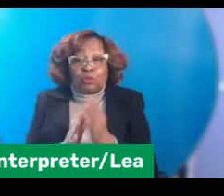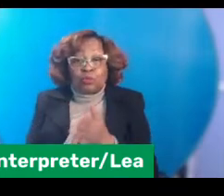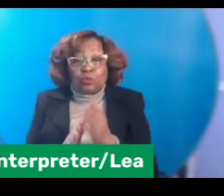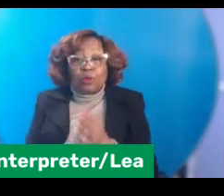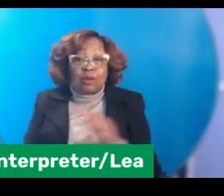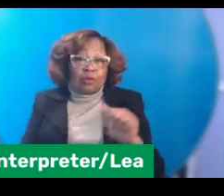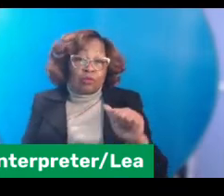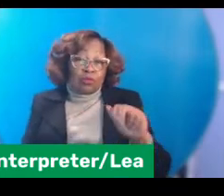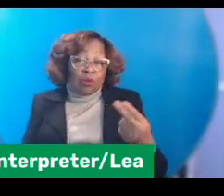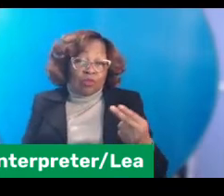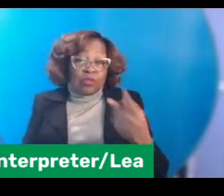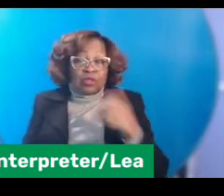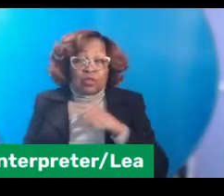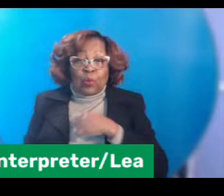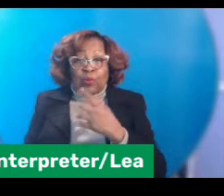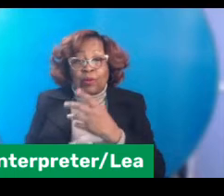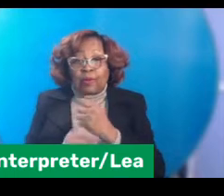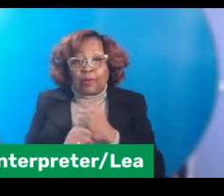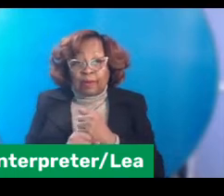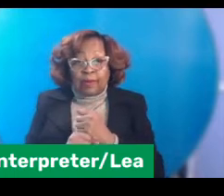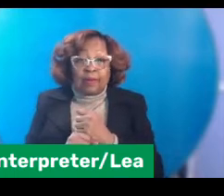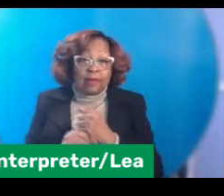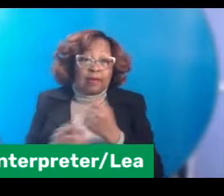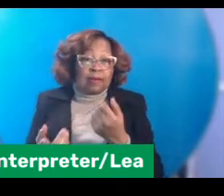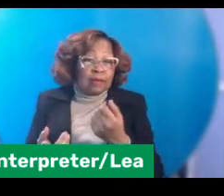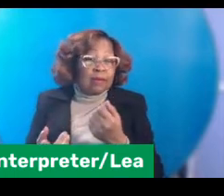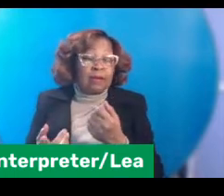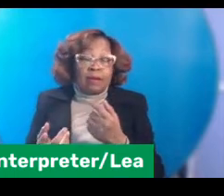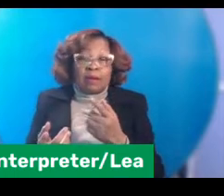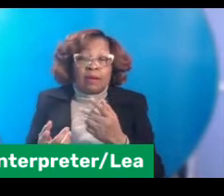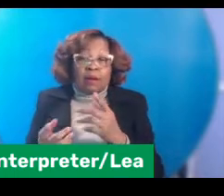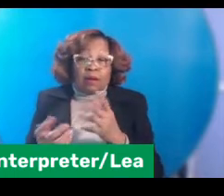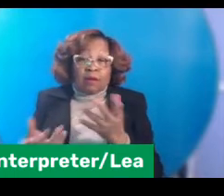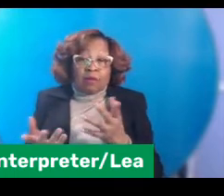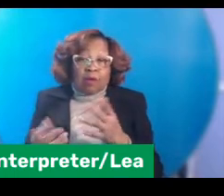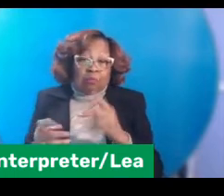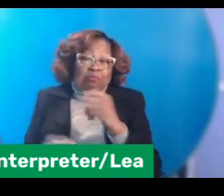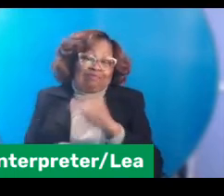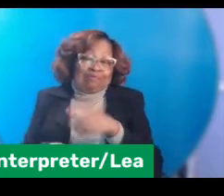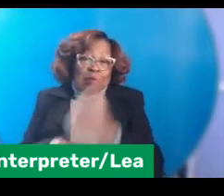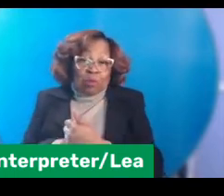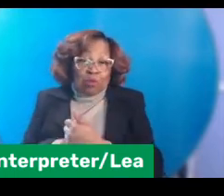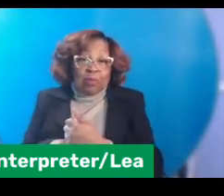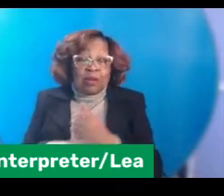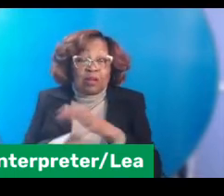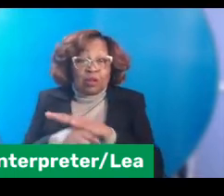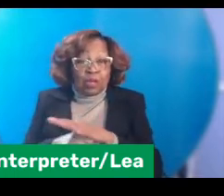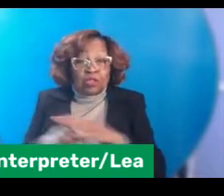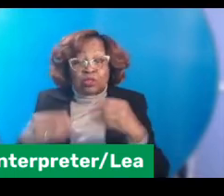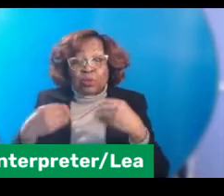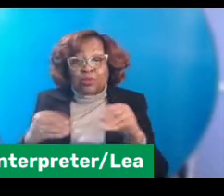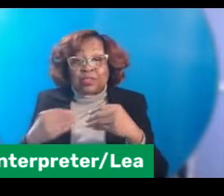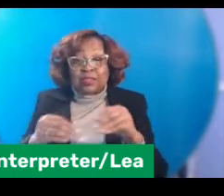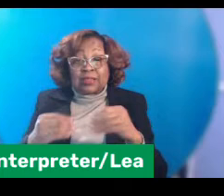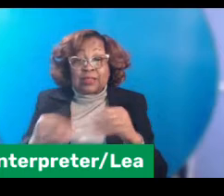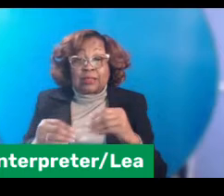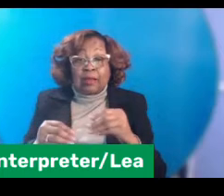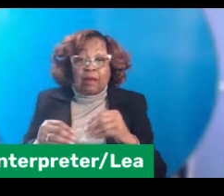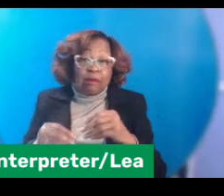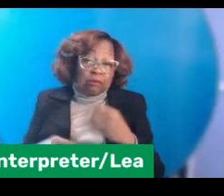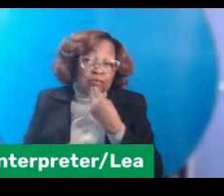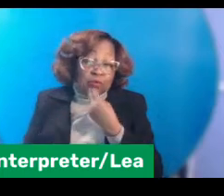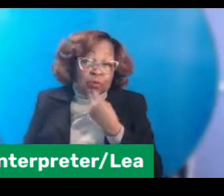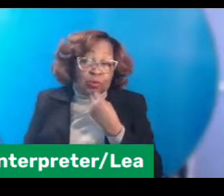Harvest. We're actually getting walls, and we're going to be a permanent location where we sell produce. We sit in